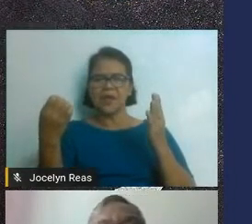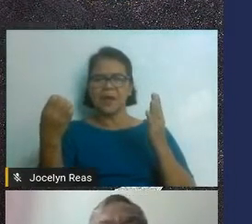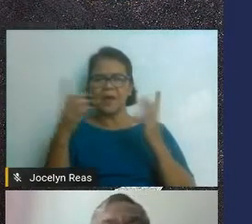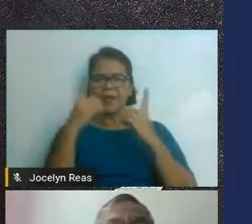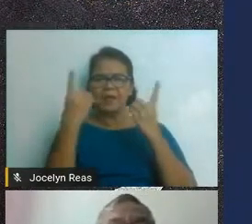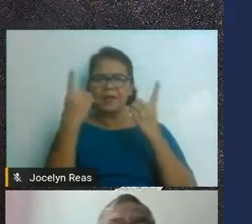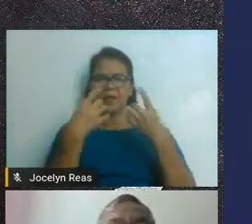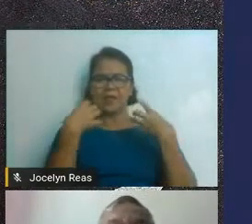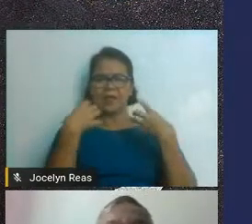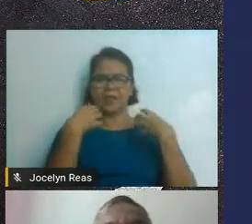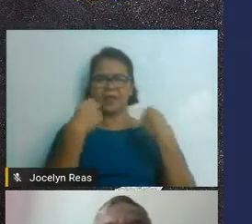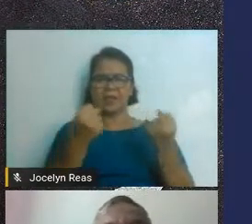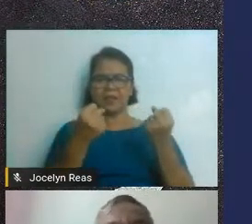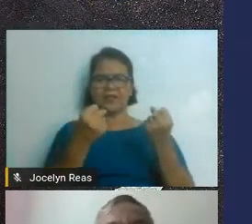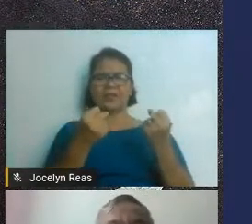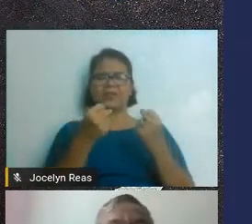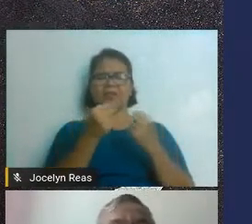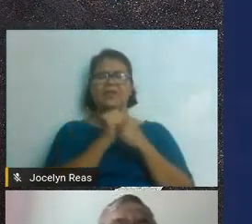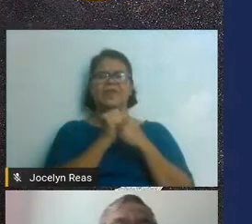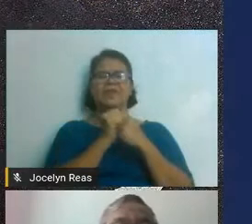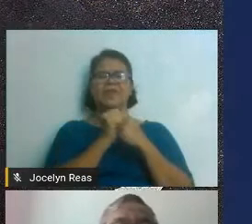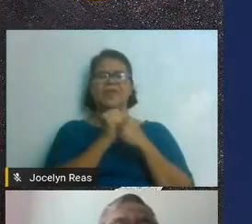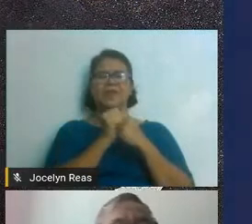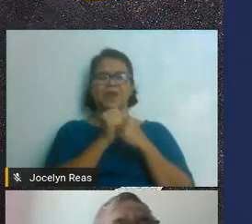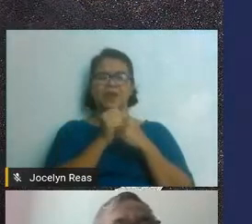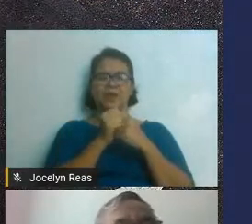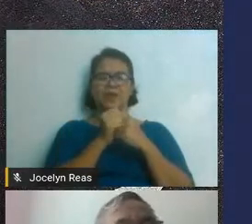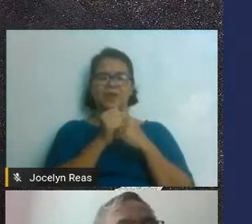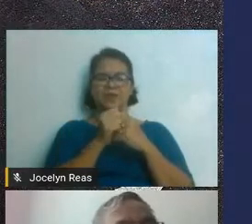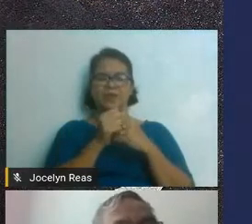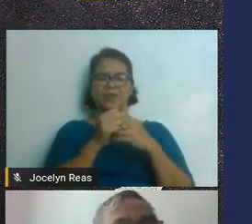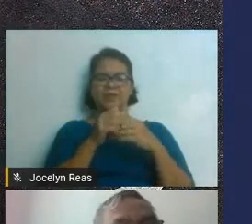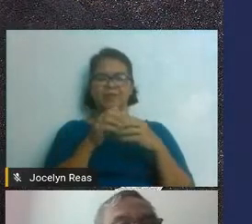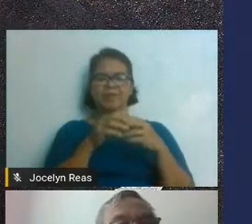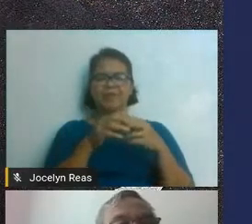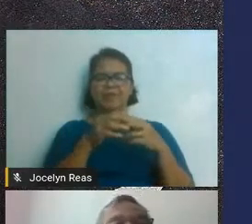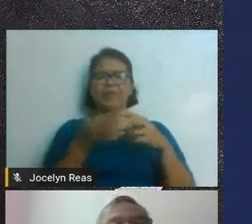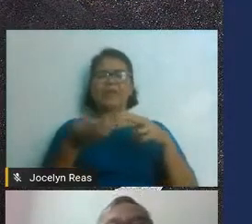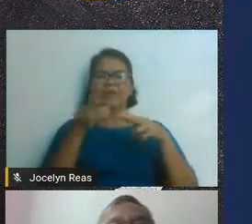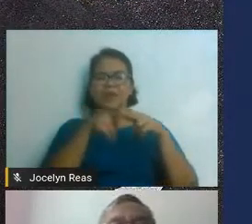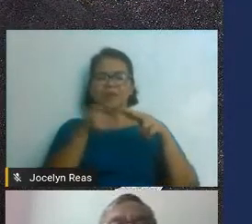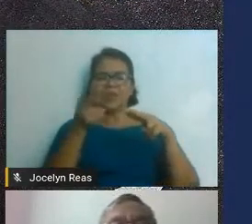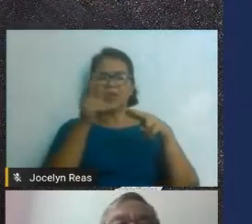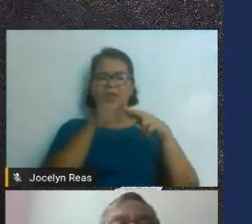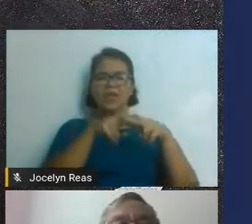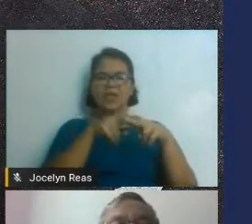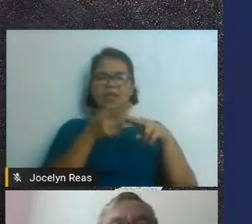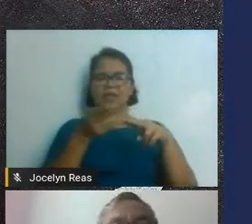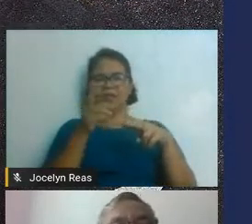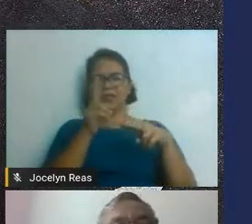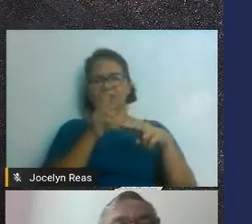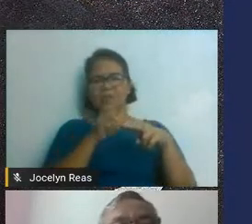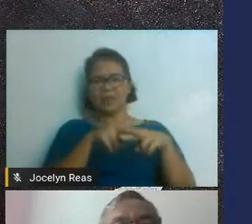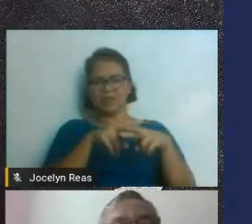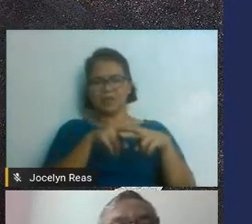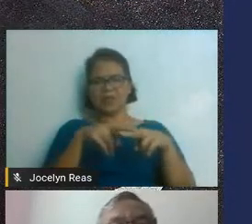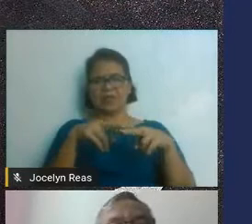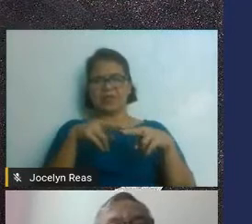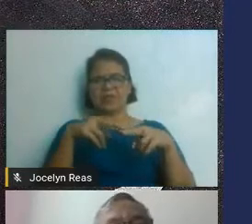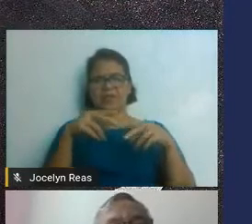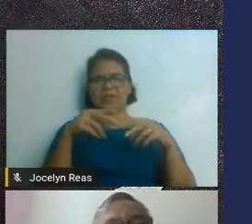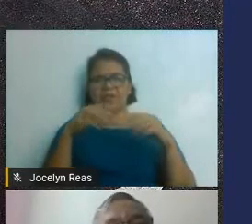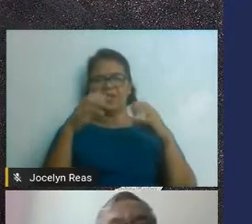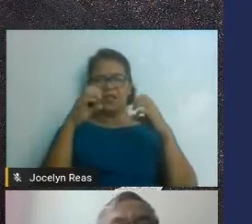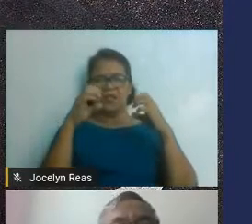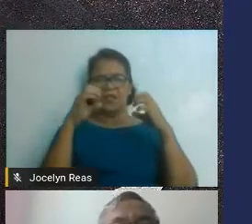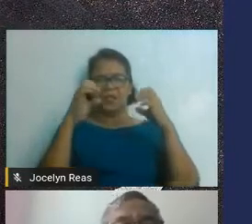mental resilience, and so we will continue school-based feeding program. We'll educate our learners